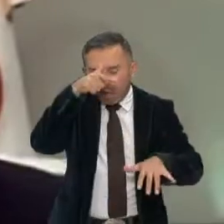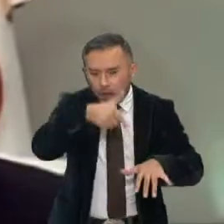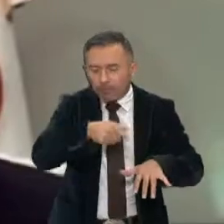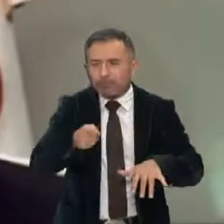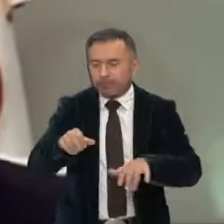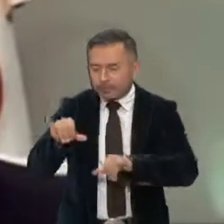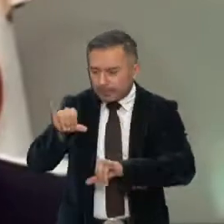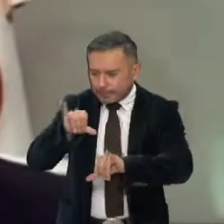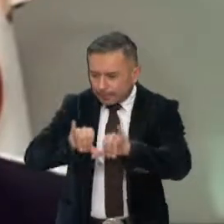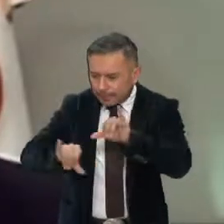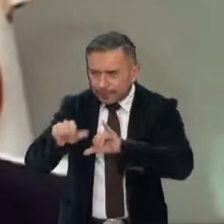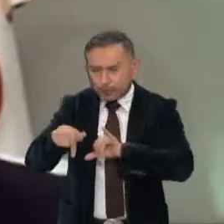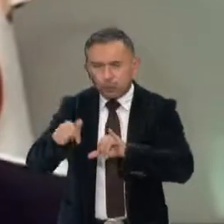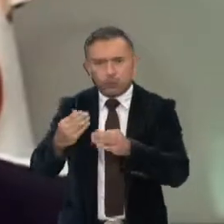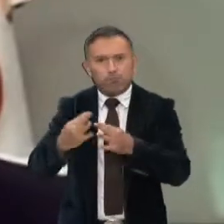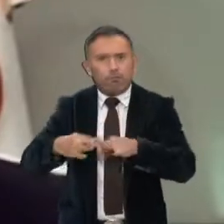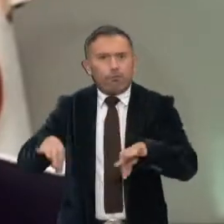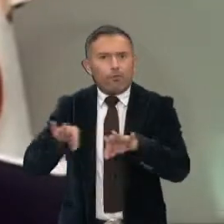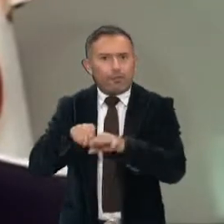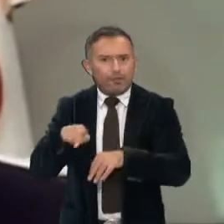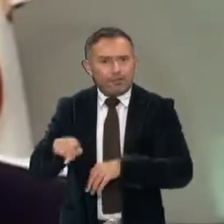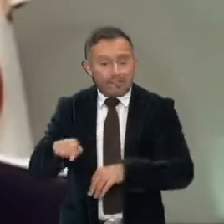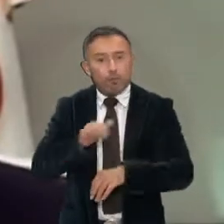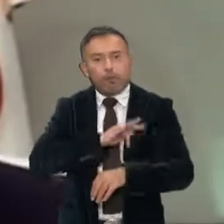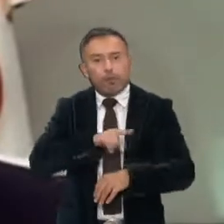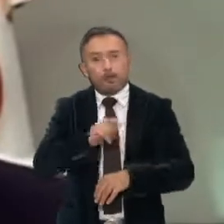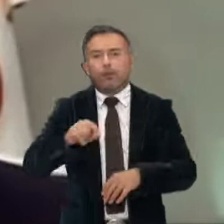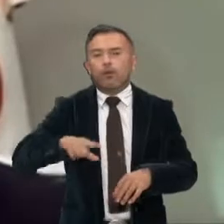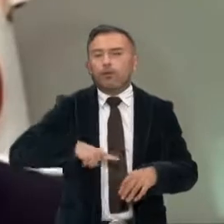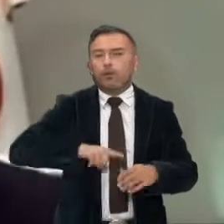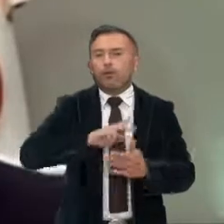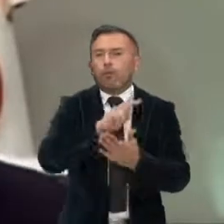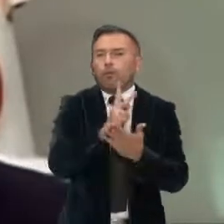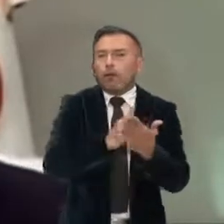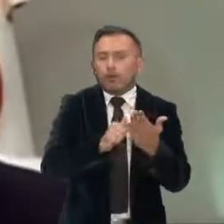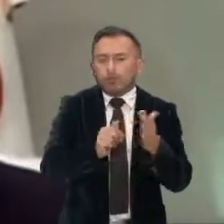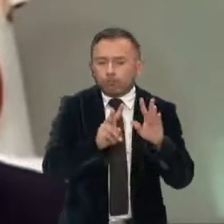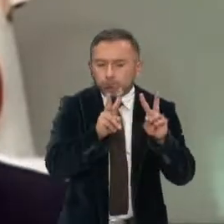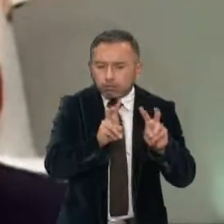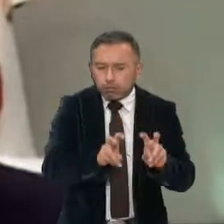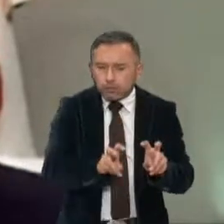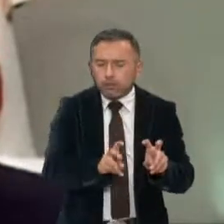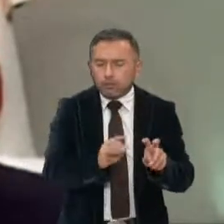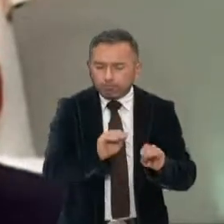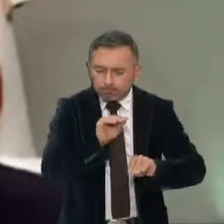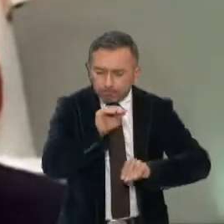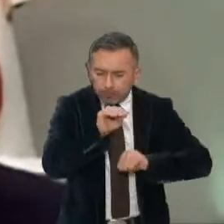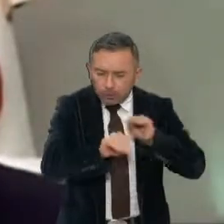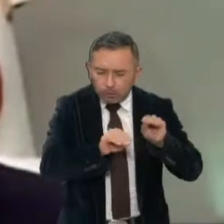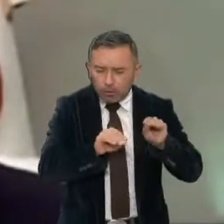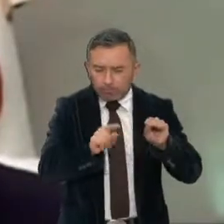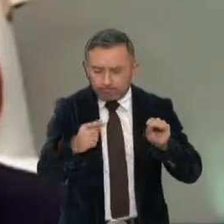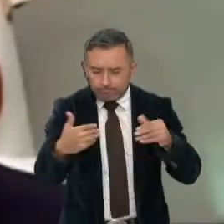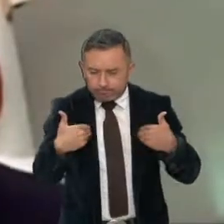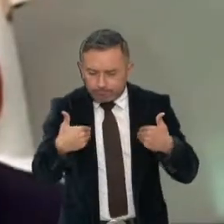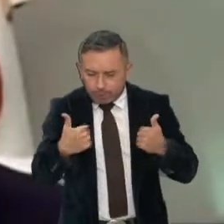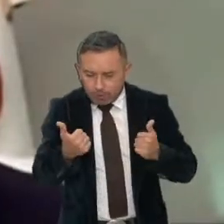the importance of science, the relevance of public policies